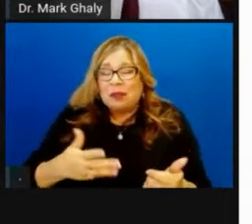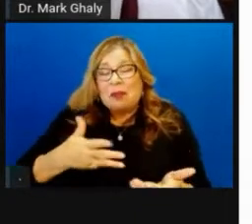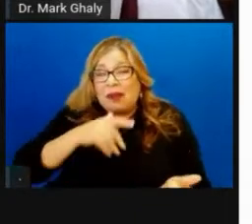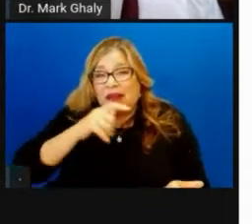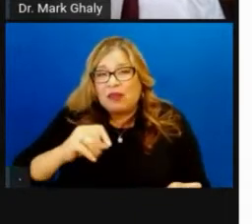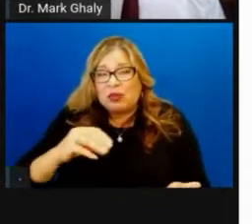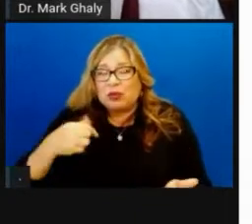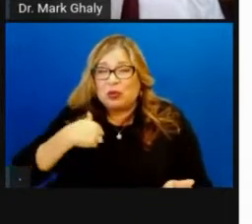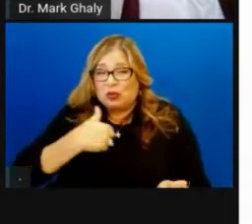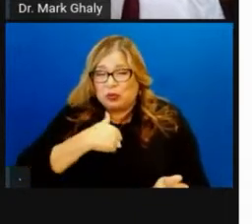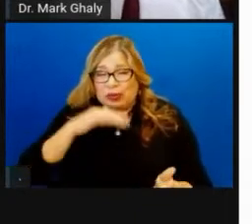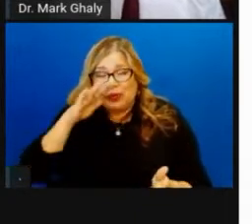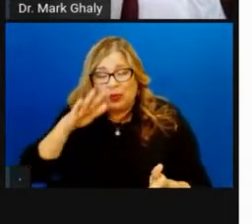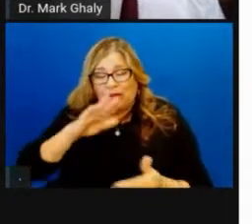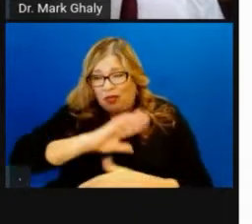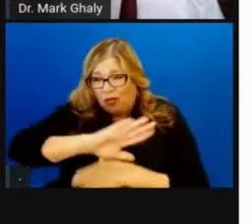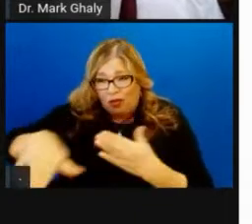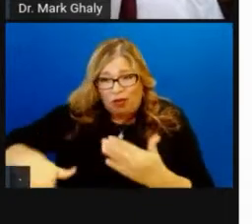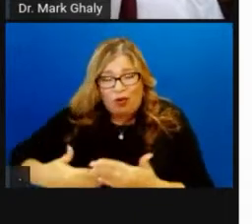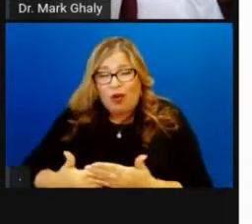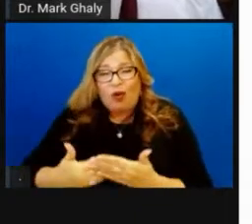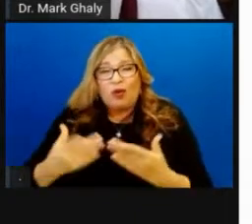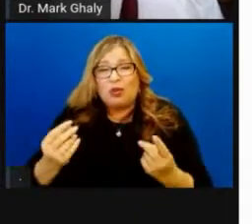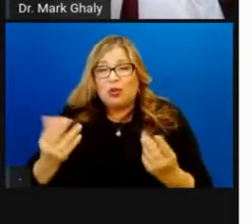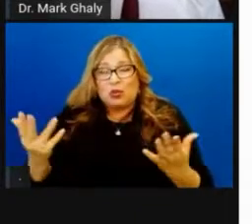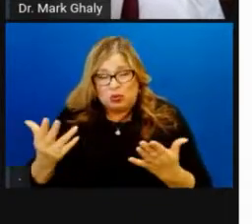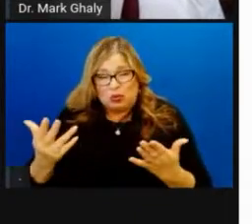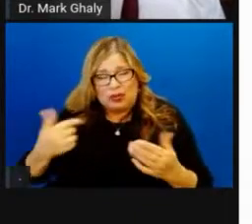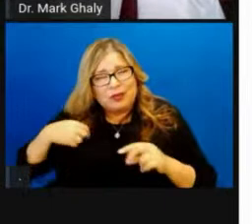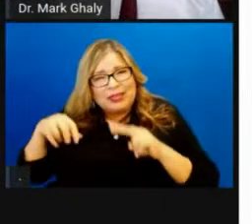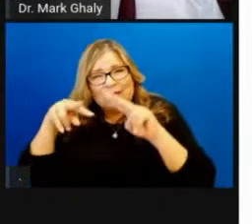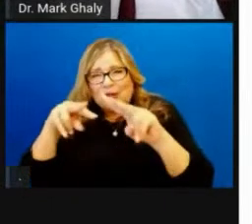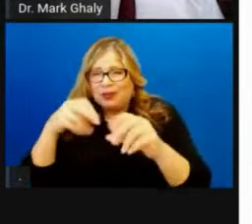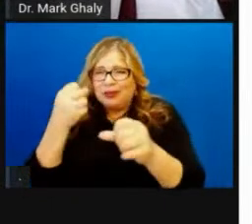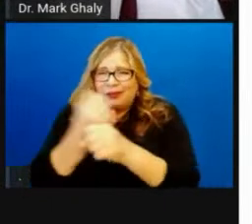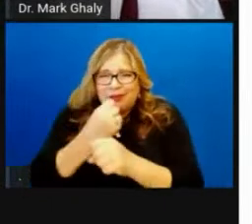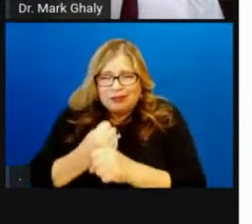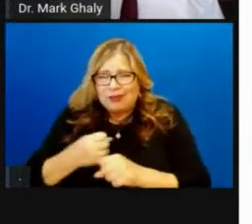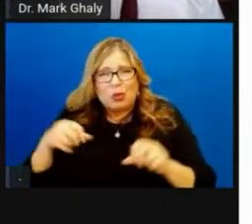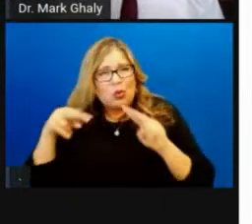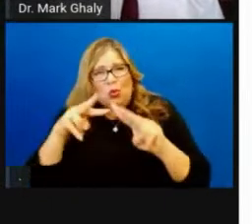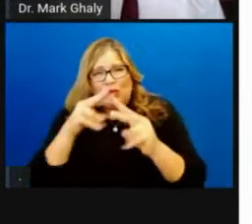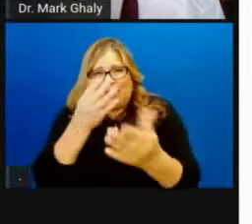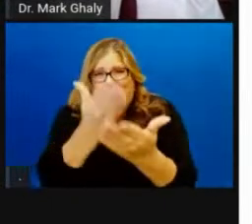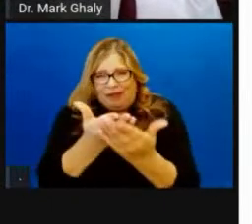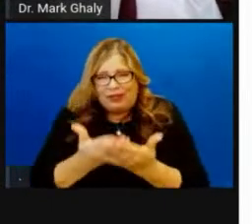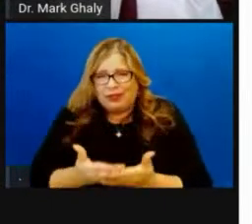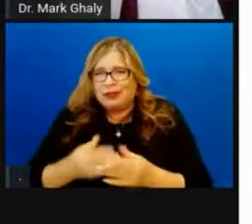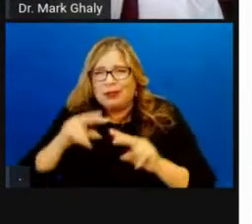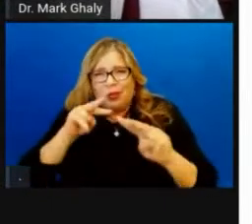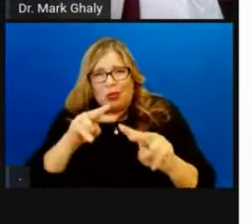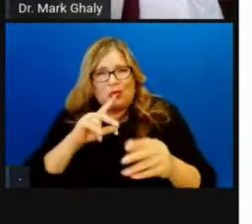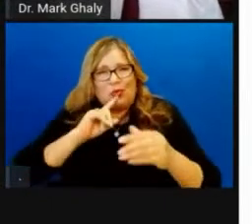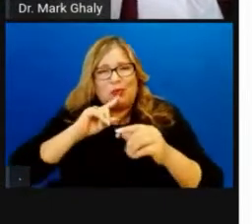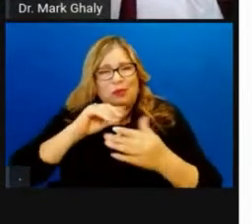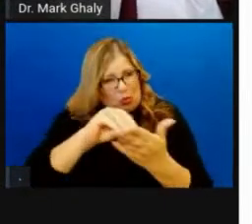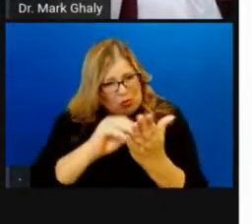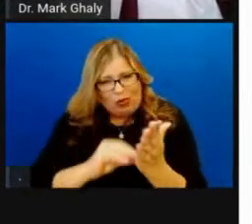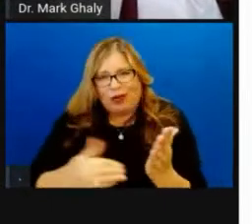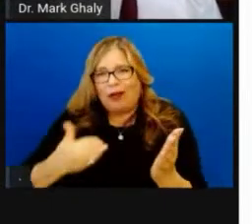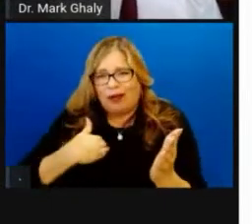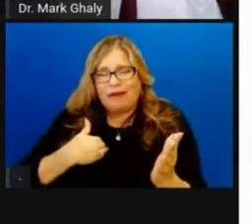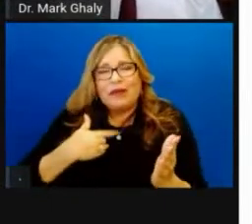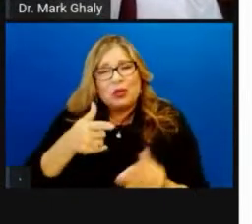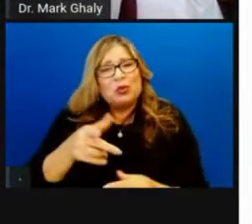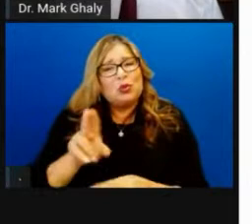the evidence, not just that they do what we hope they do, but that they're a tool that should be used at certain times more